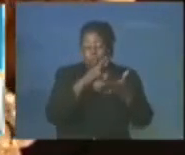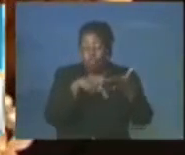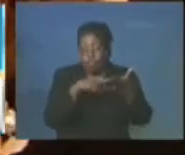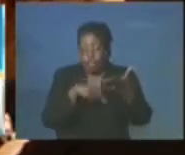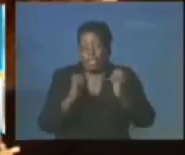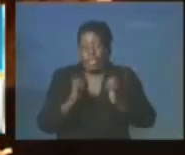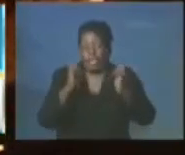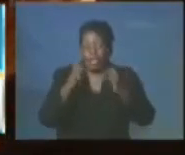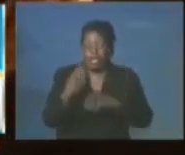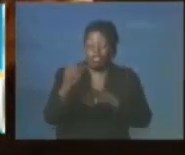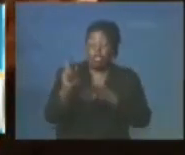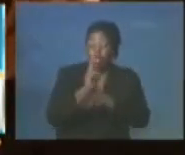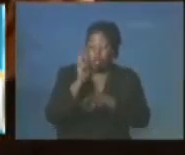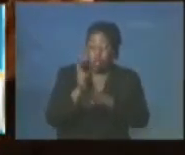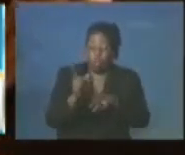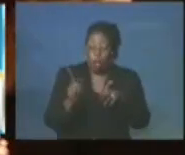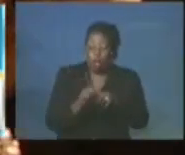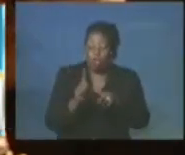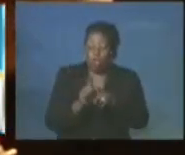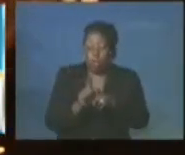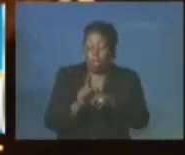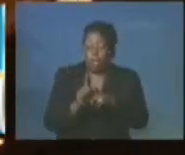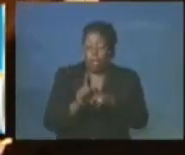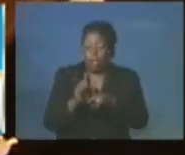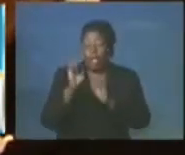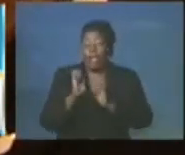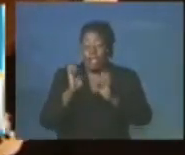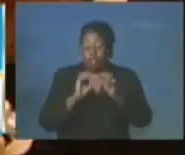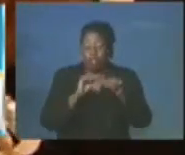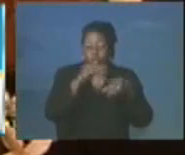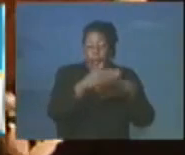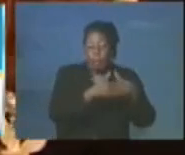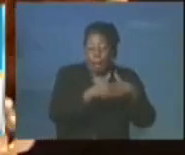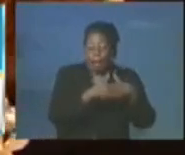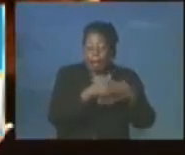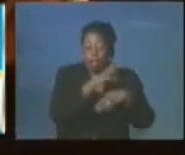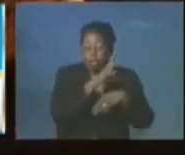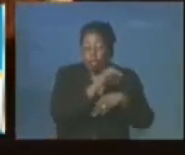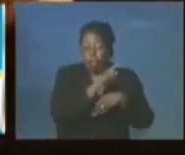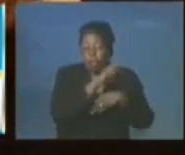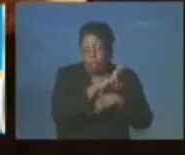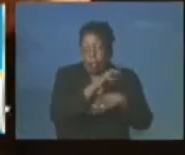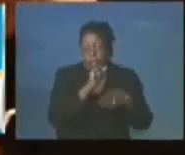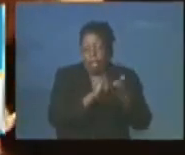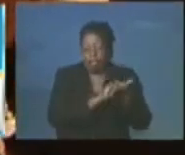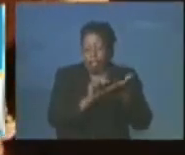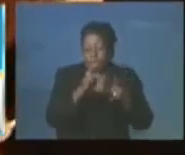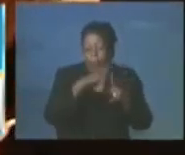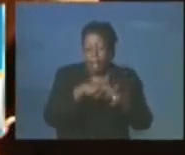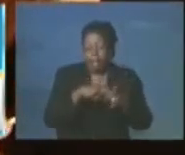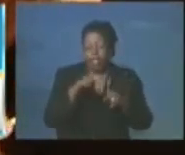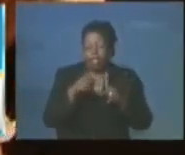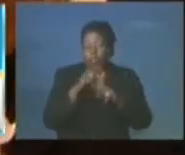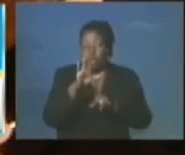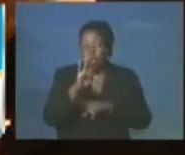the energy that you consume as well as the energy that you put back into the grid. And what that allows is for credits to be applied to your bill at the end of